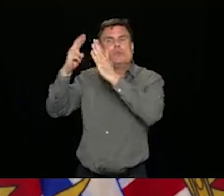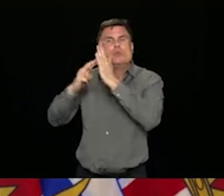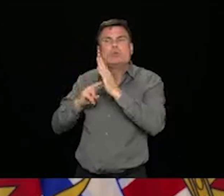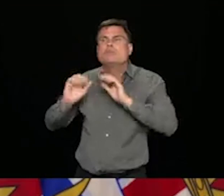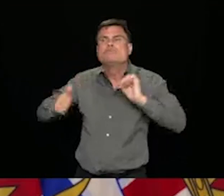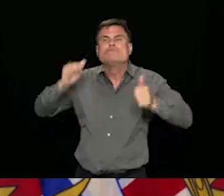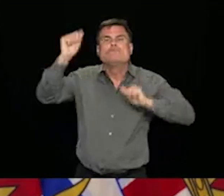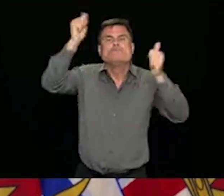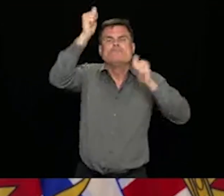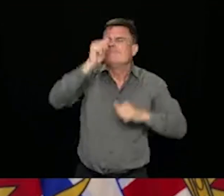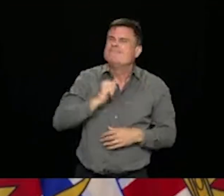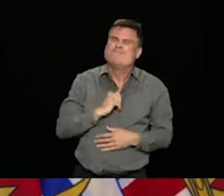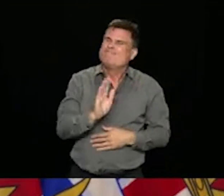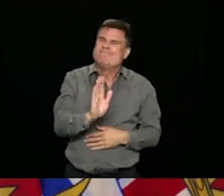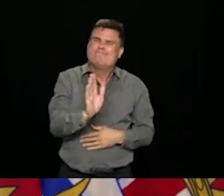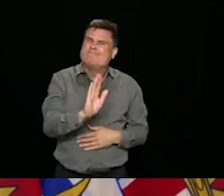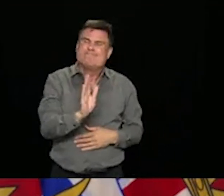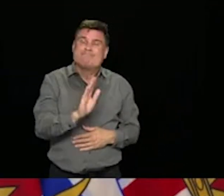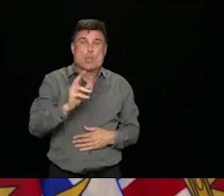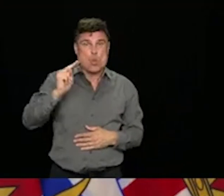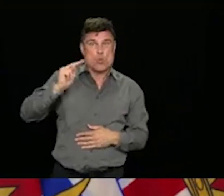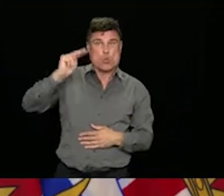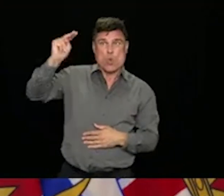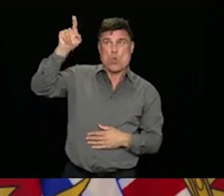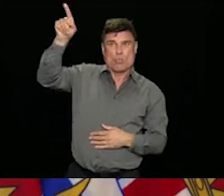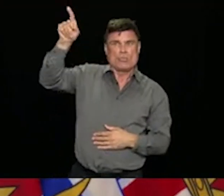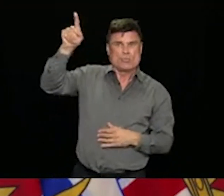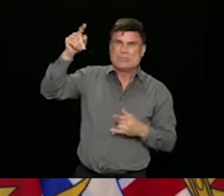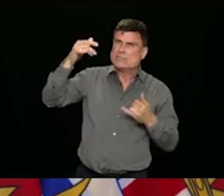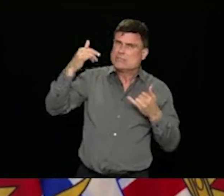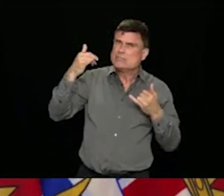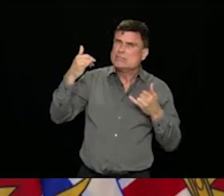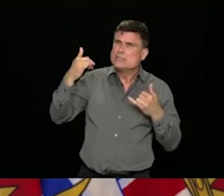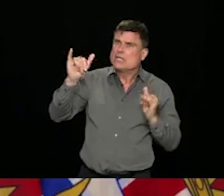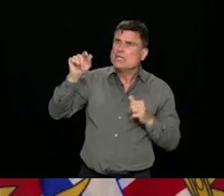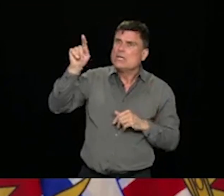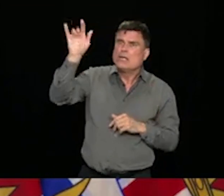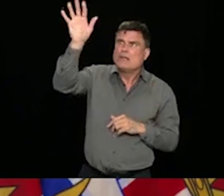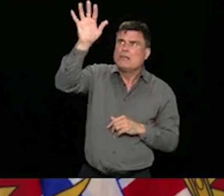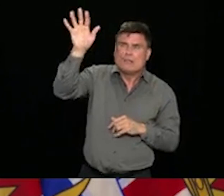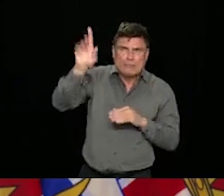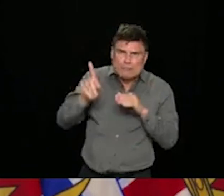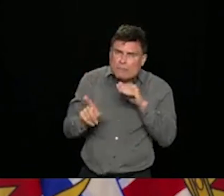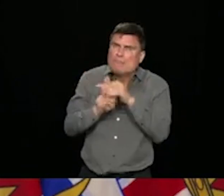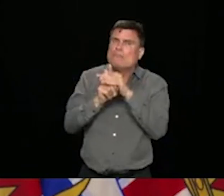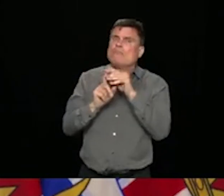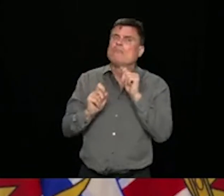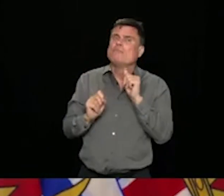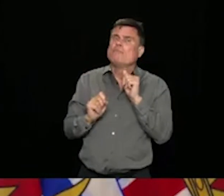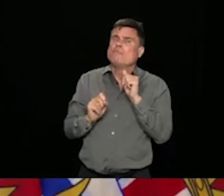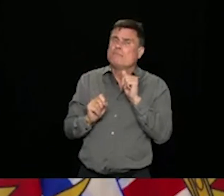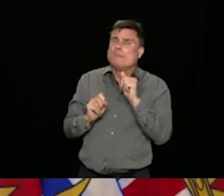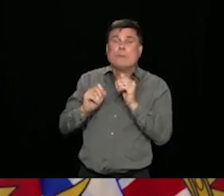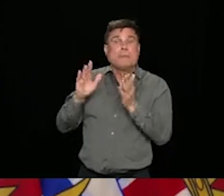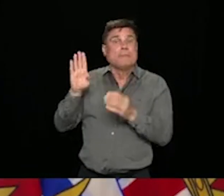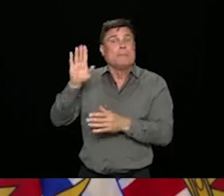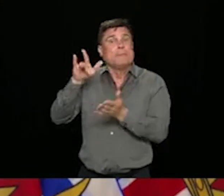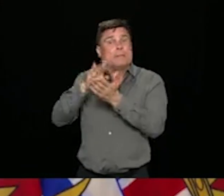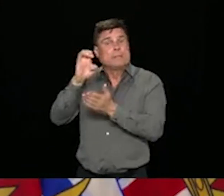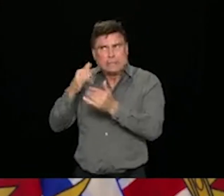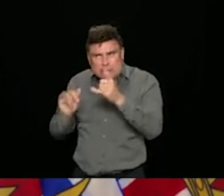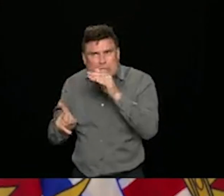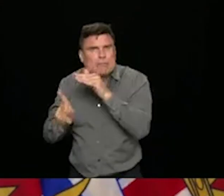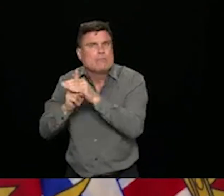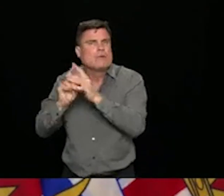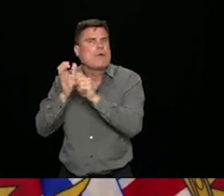province. We've had a couple new cases in the north, a couple new cases in the interior, but where the population is